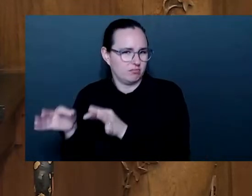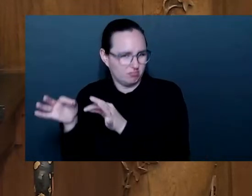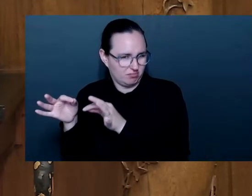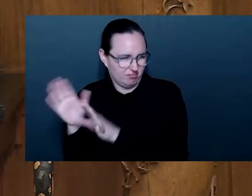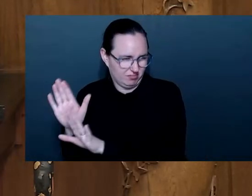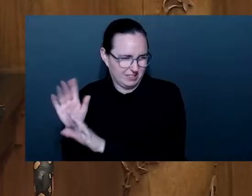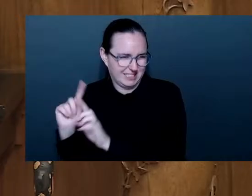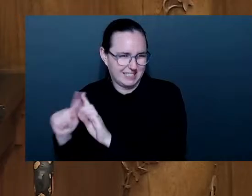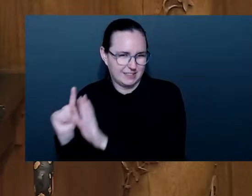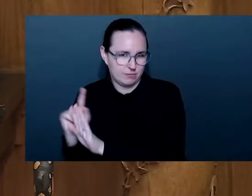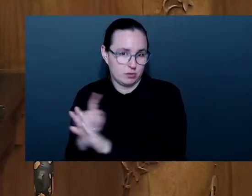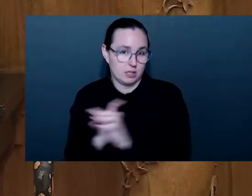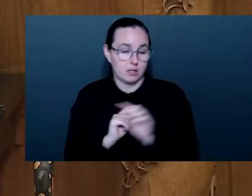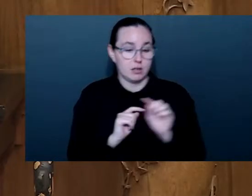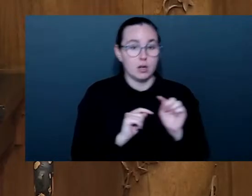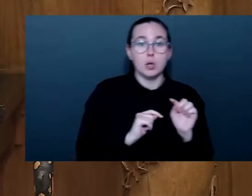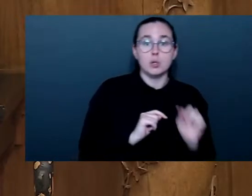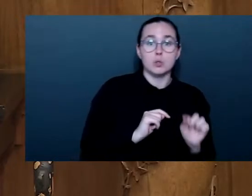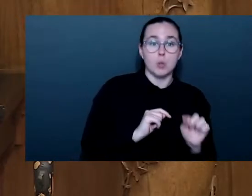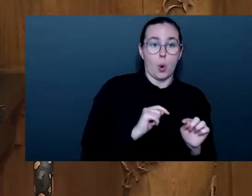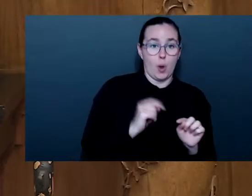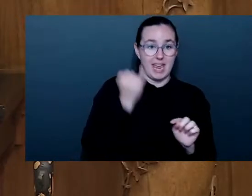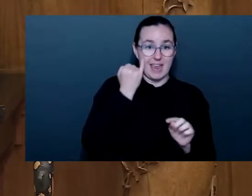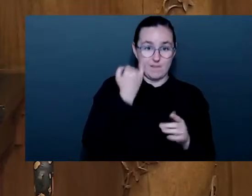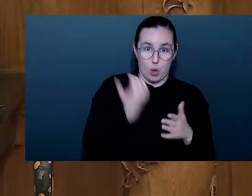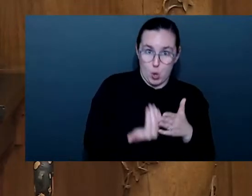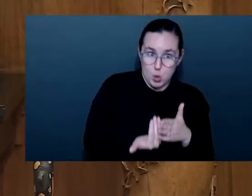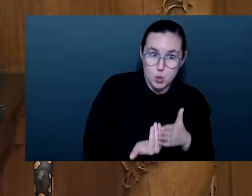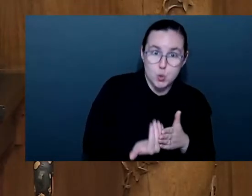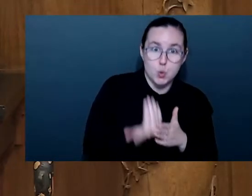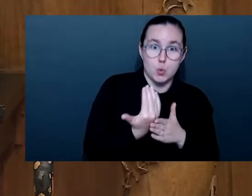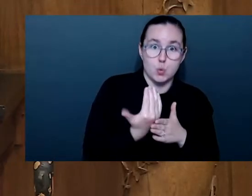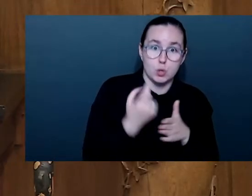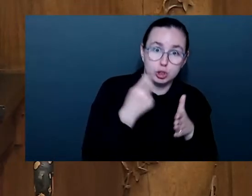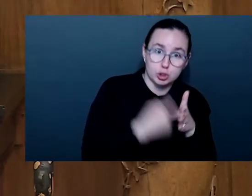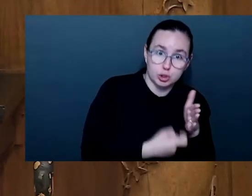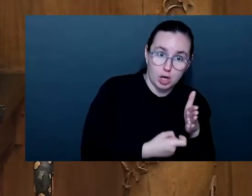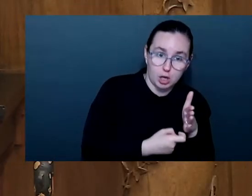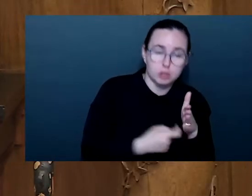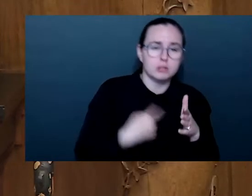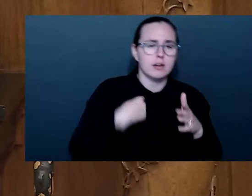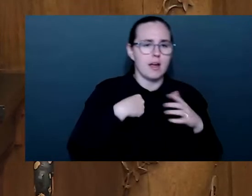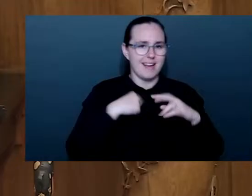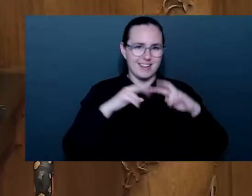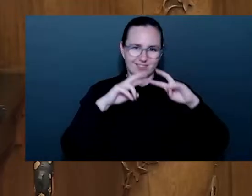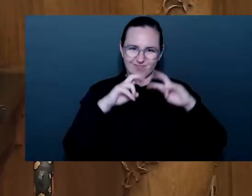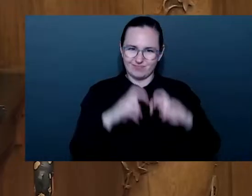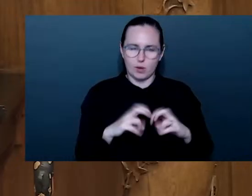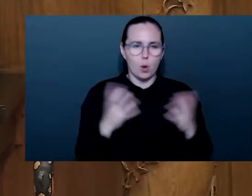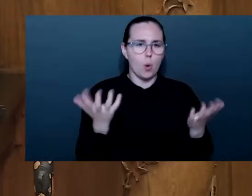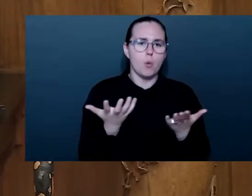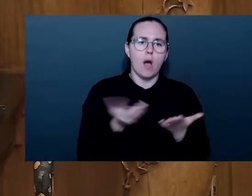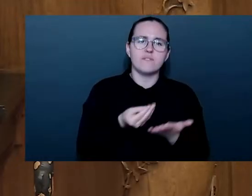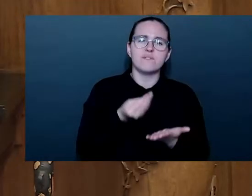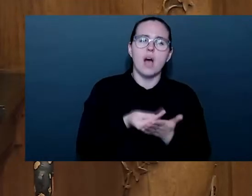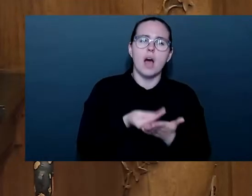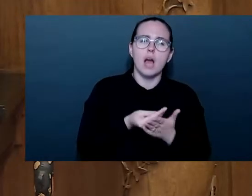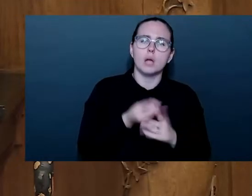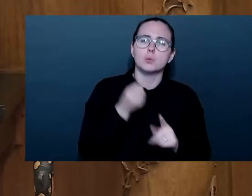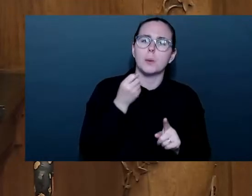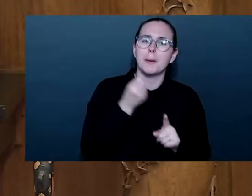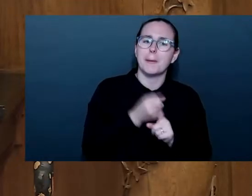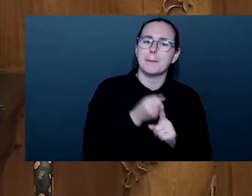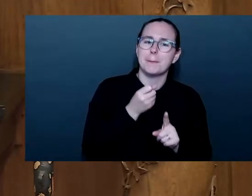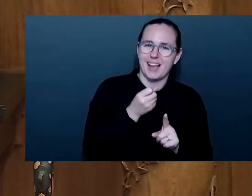assess the financial impact of each provision to determine whether it introduces a new charge upon